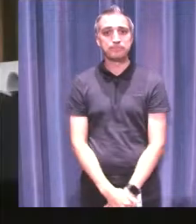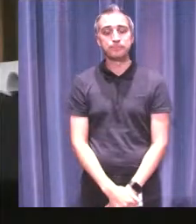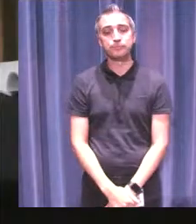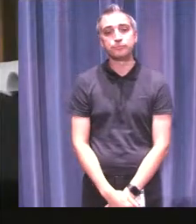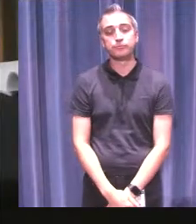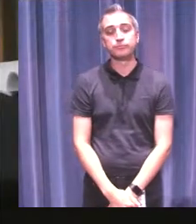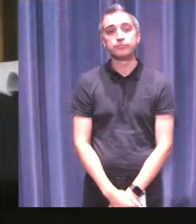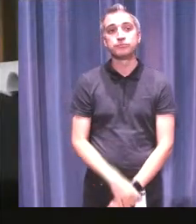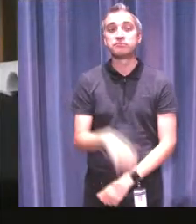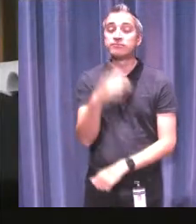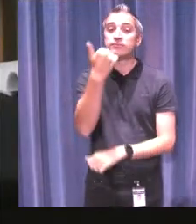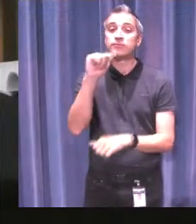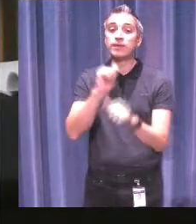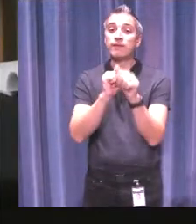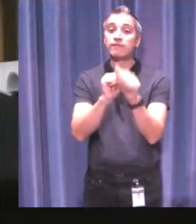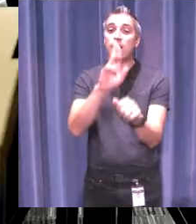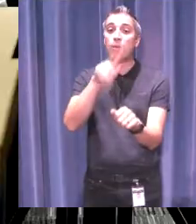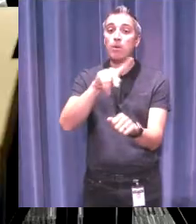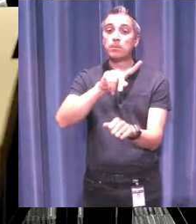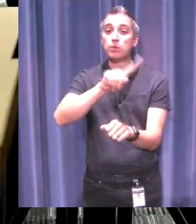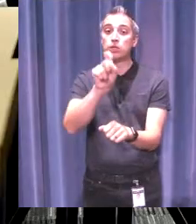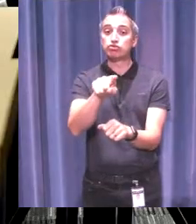Are there any follow-up questions to that?